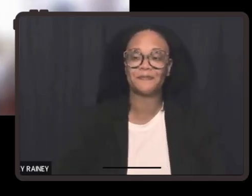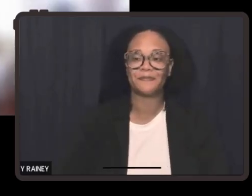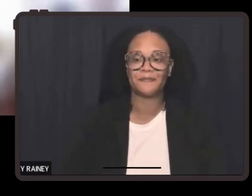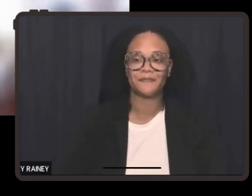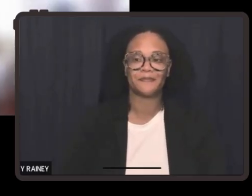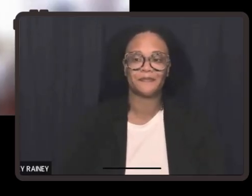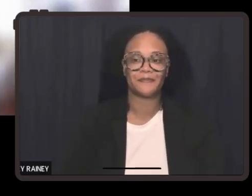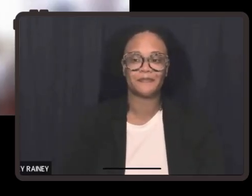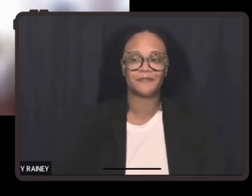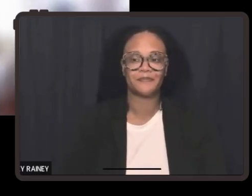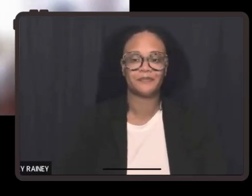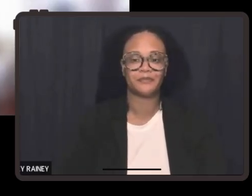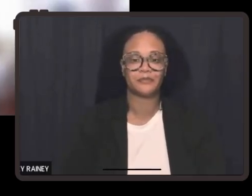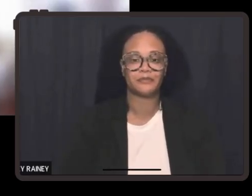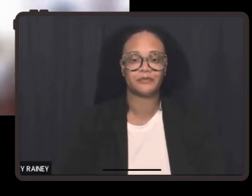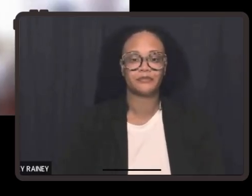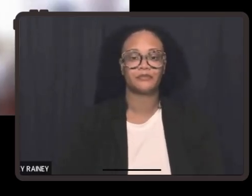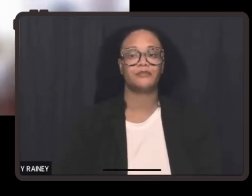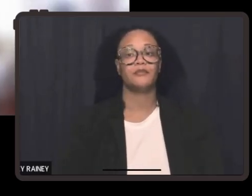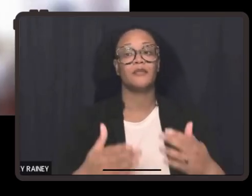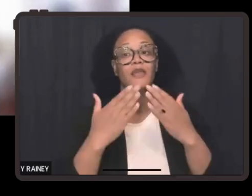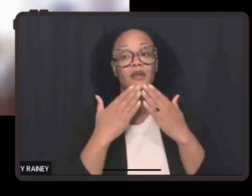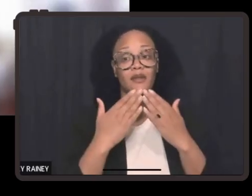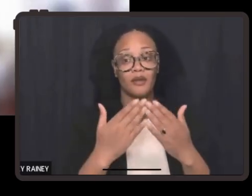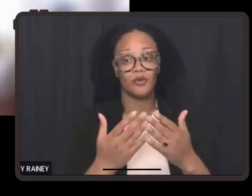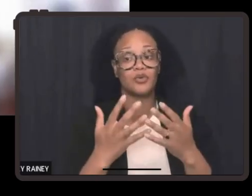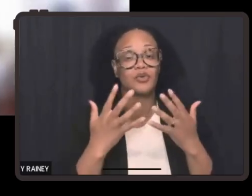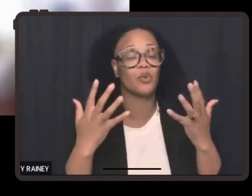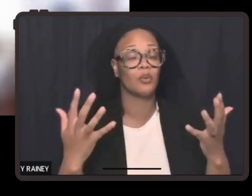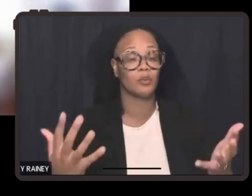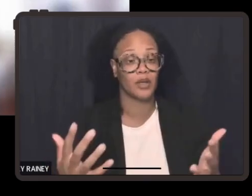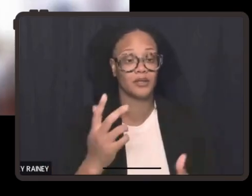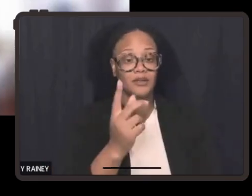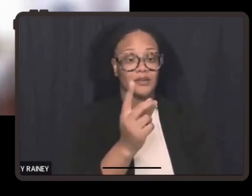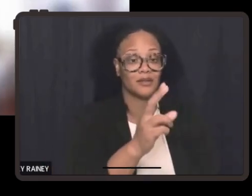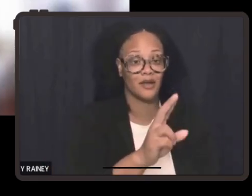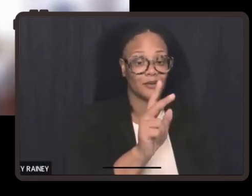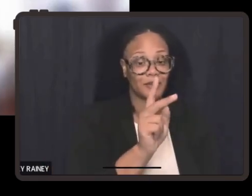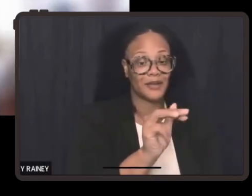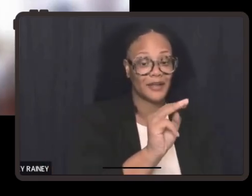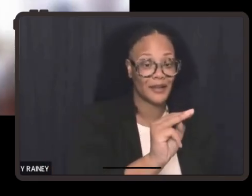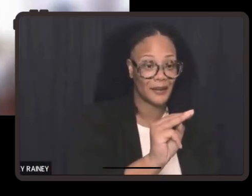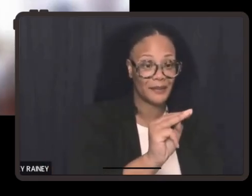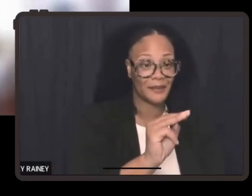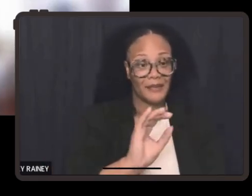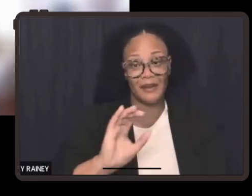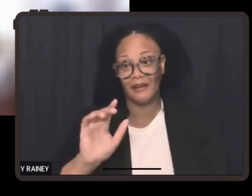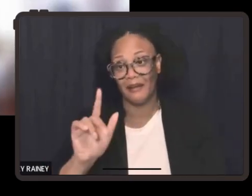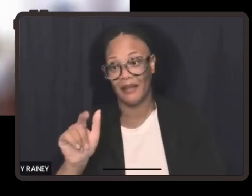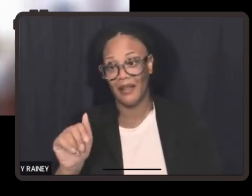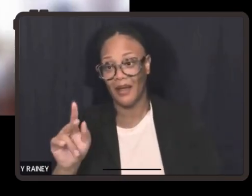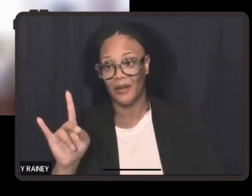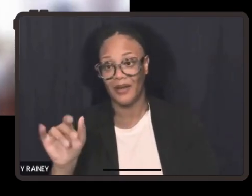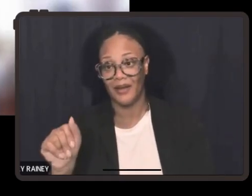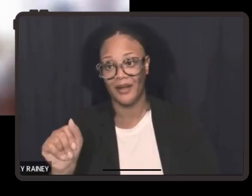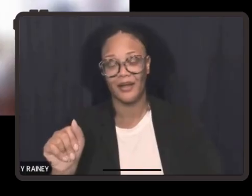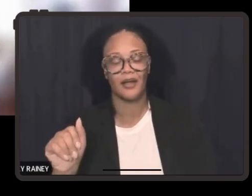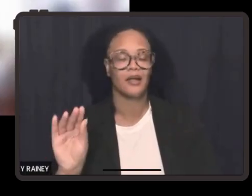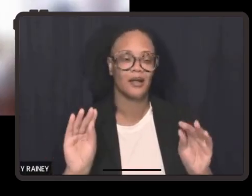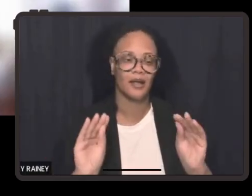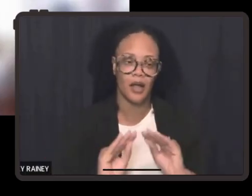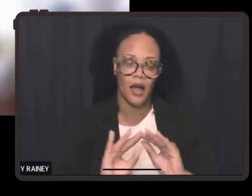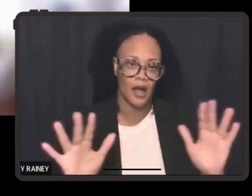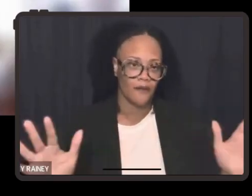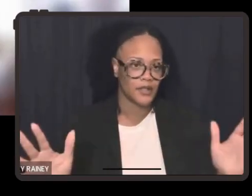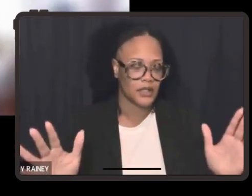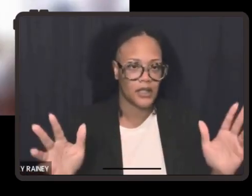very much, Dr. Kim, Claudia. It was an amazing time. Obviously, we see that this is a very important topic for our